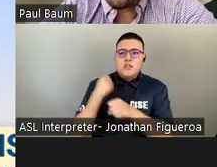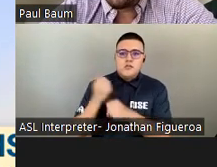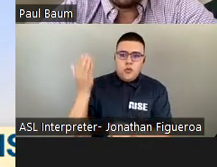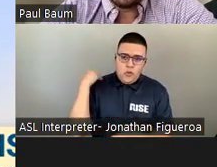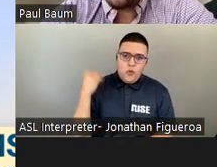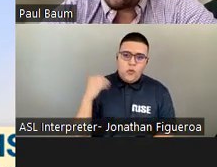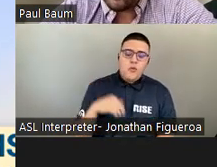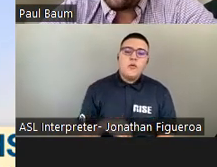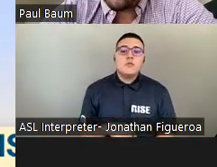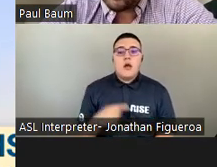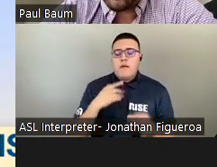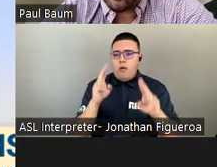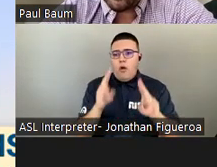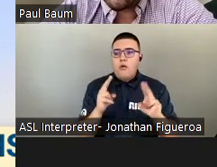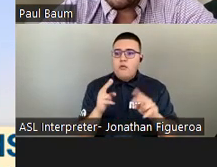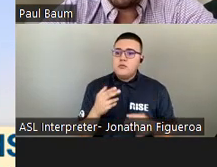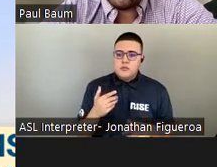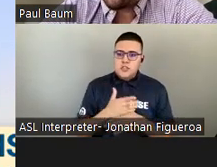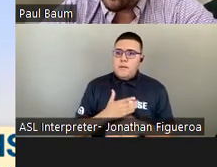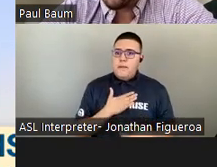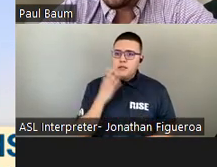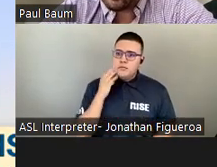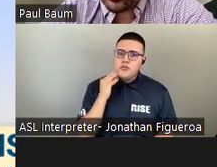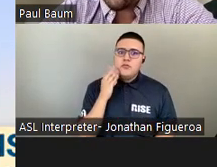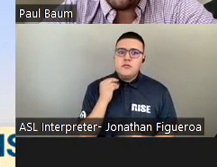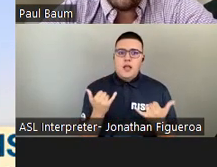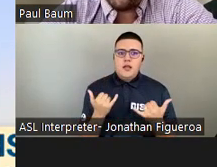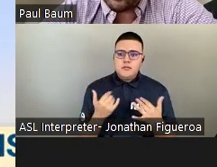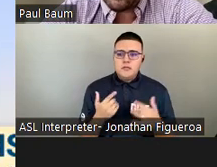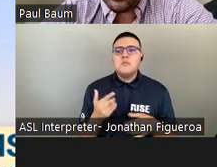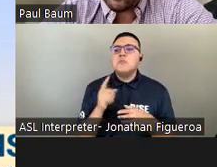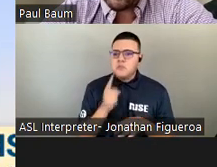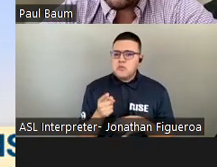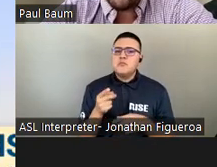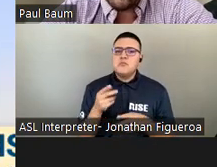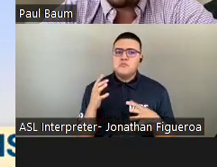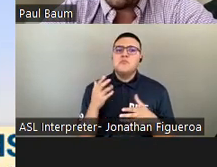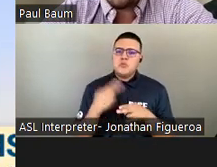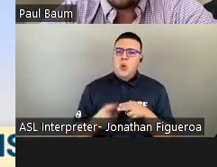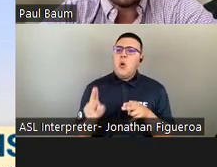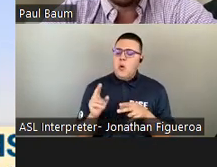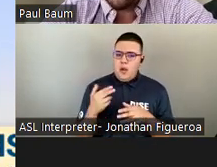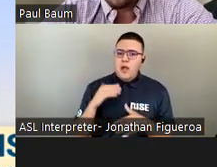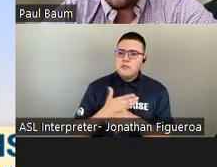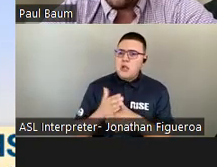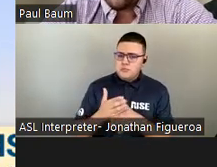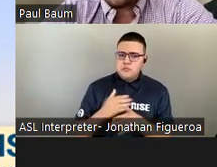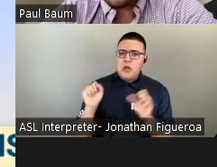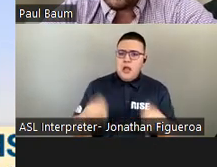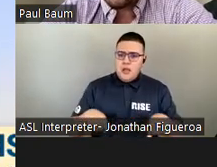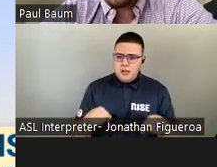honored to be able to share my lived experience, which I will share briefly today because I find it very impactful